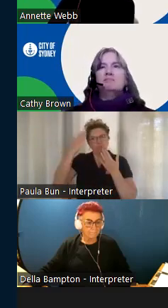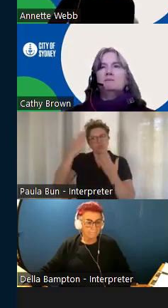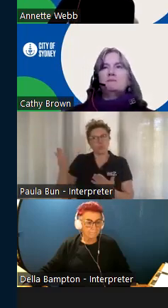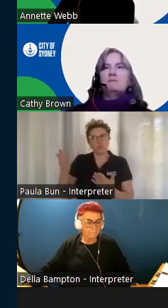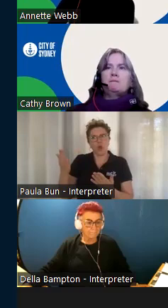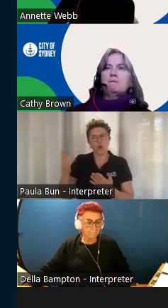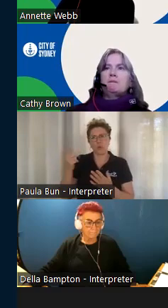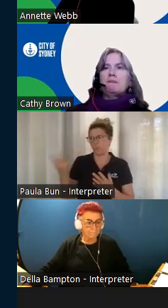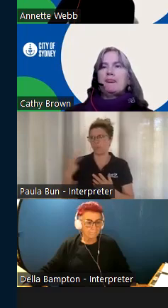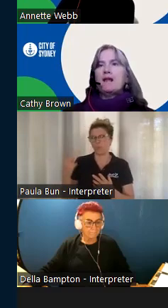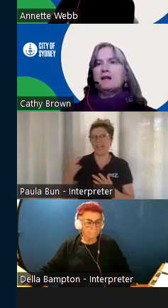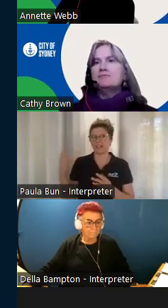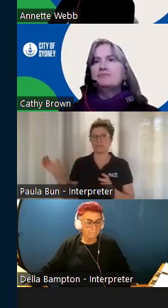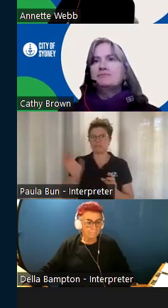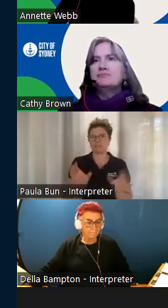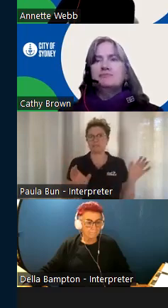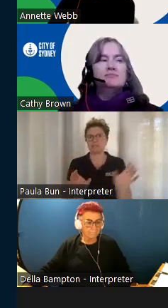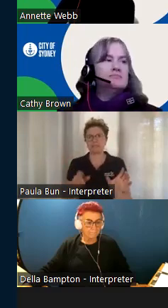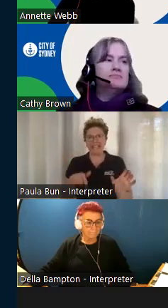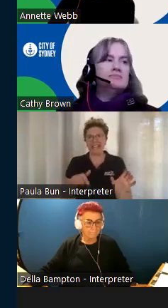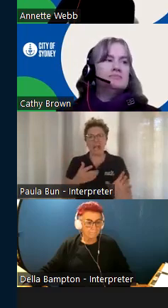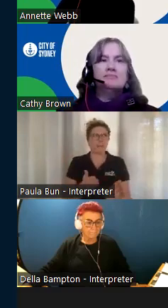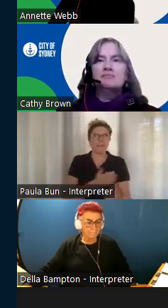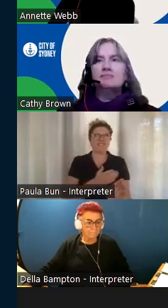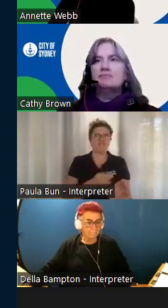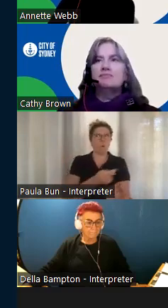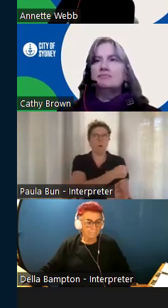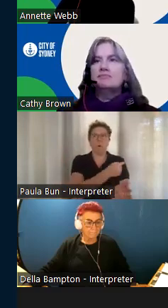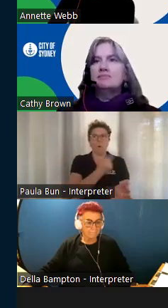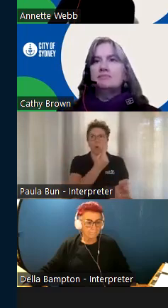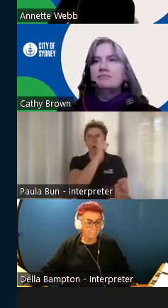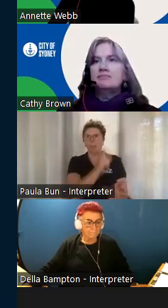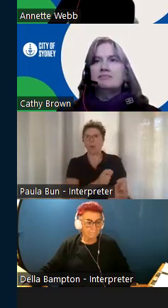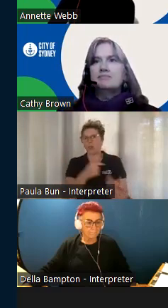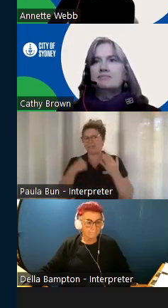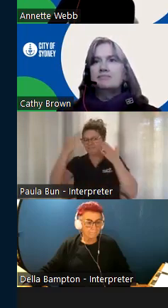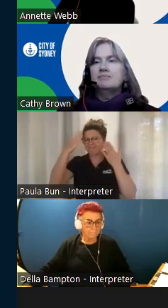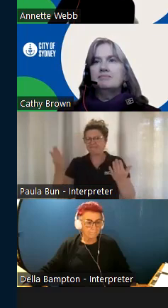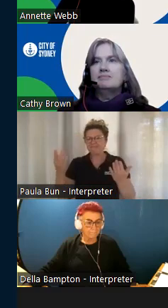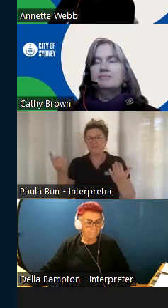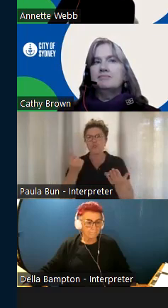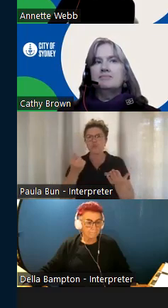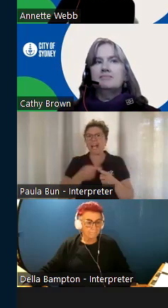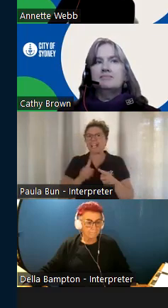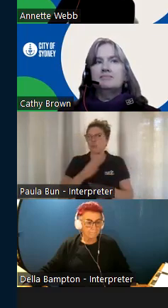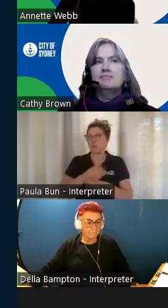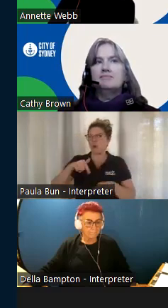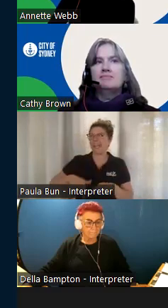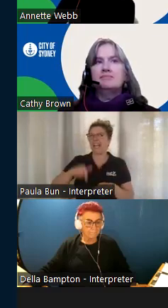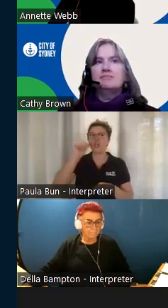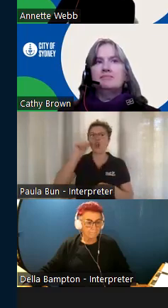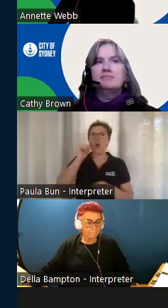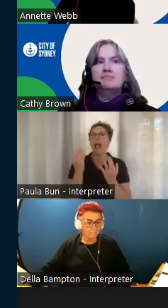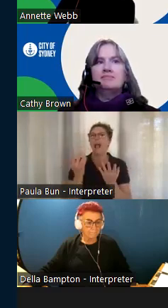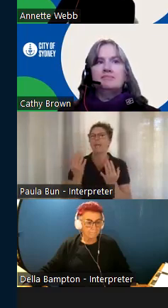colleague also that is currently, we weren't in this role when it was last open. So I'm afraid we can't answer that question.